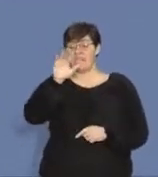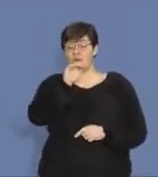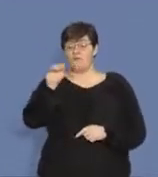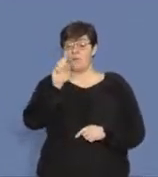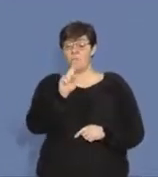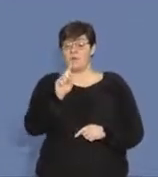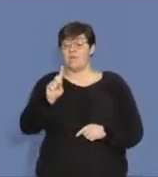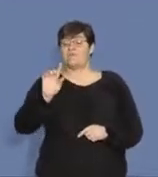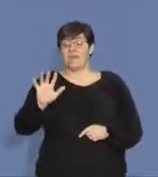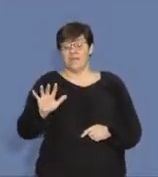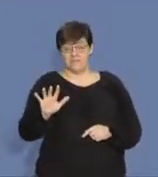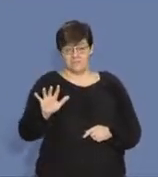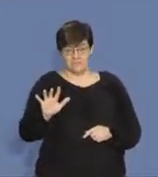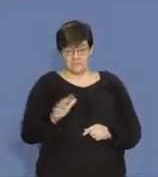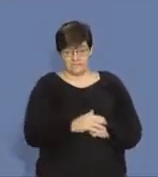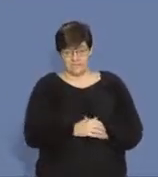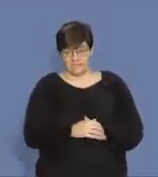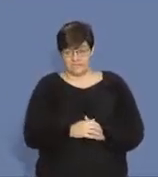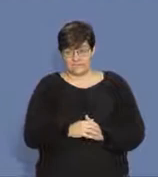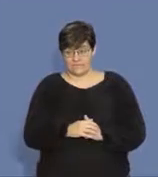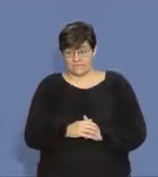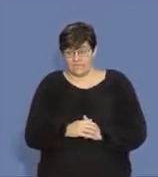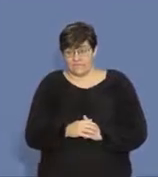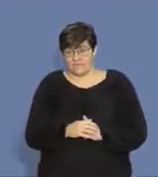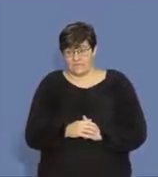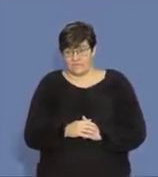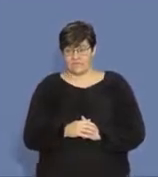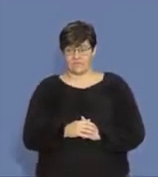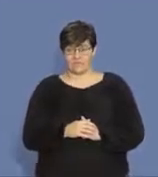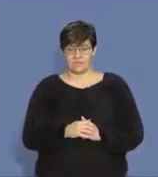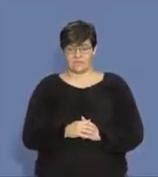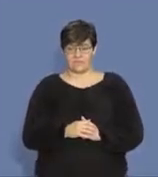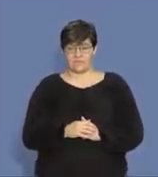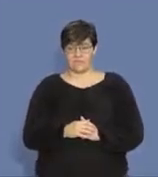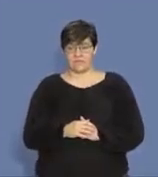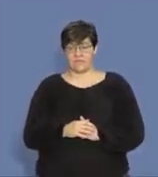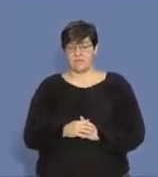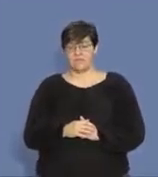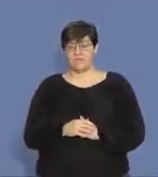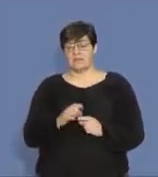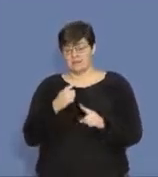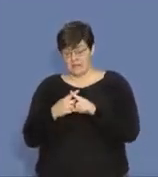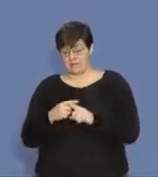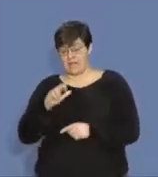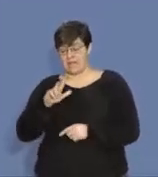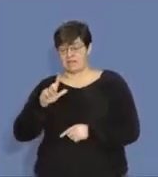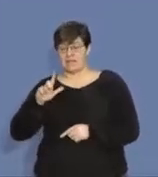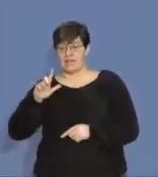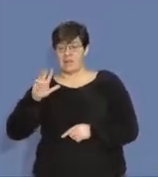is my calculation, this is what you, the layout, in terms of 15 over 115 times